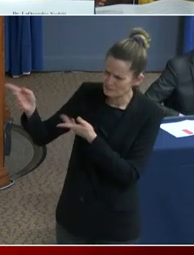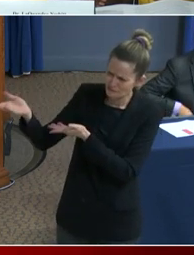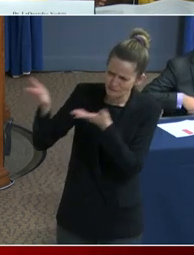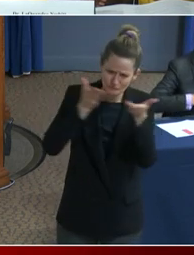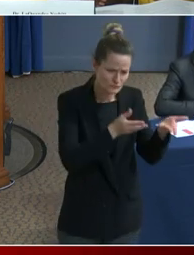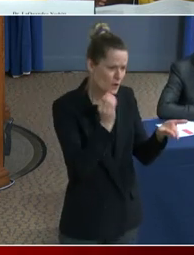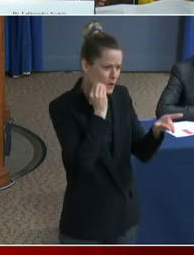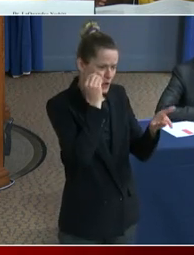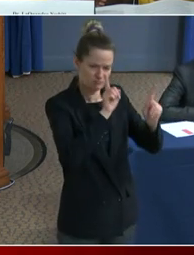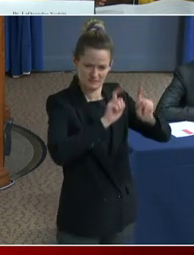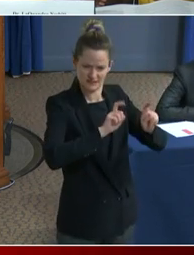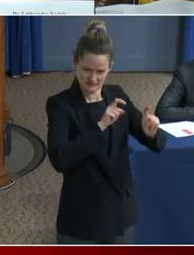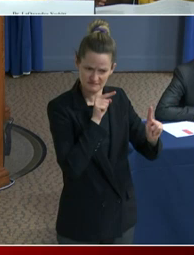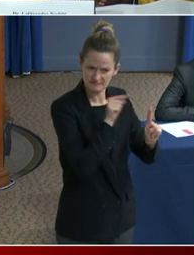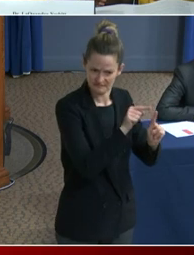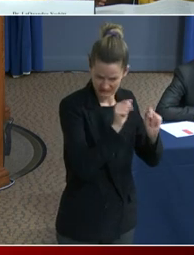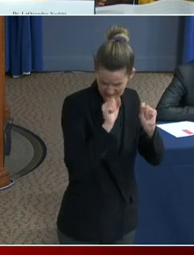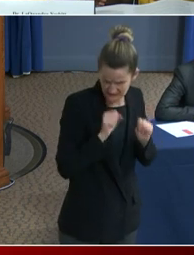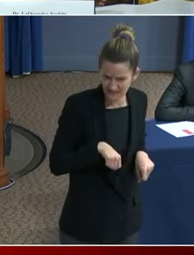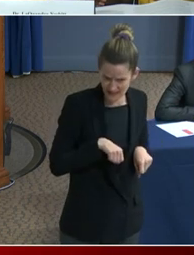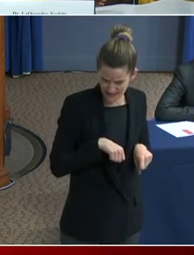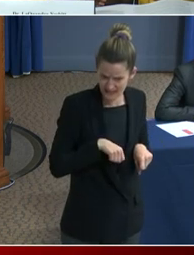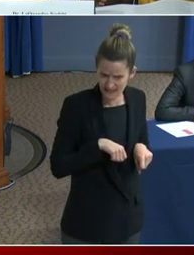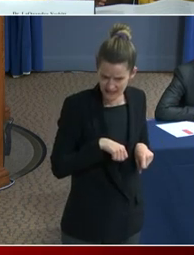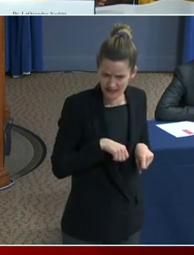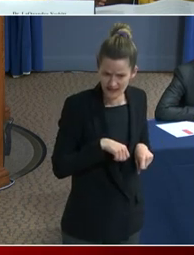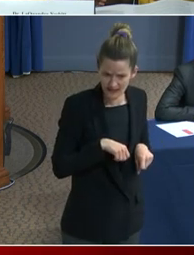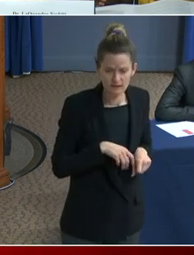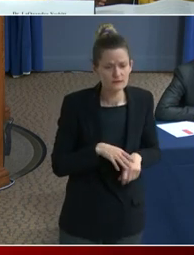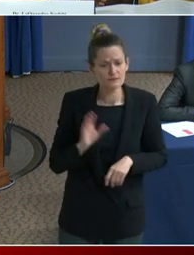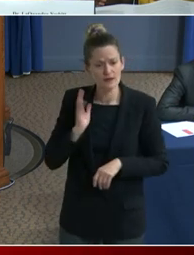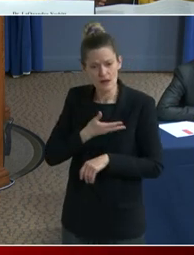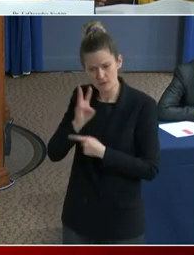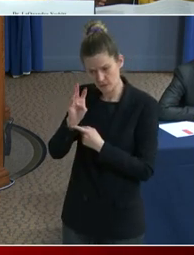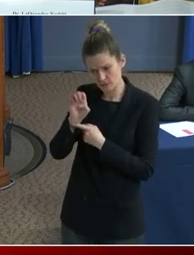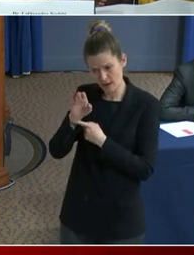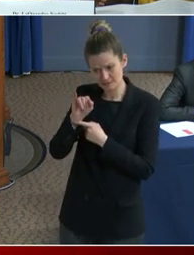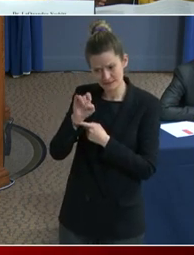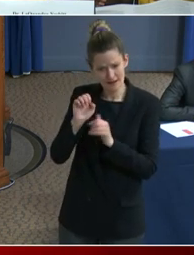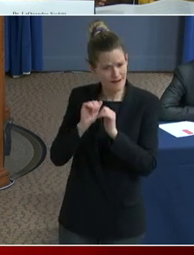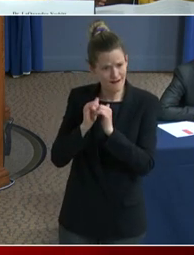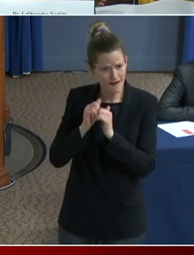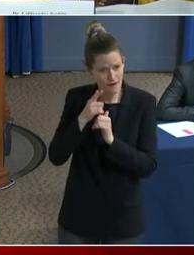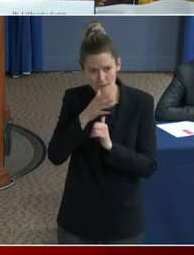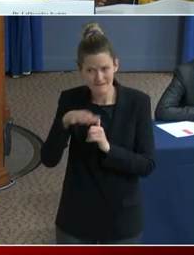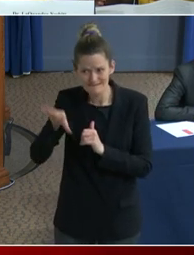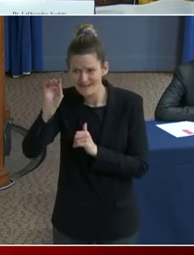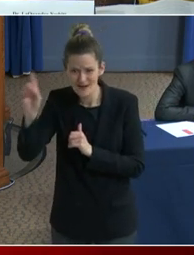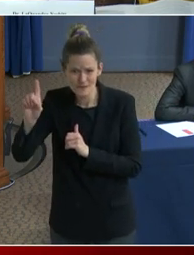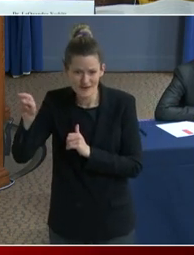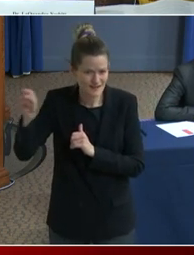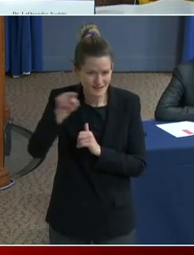coronavirus.dc.gov/test yourself. And fourth, you can go to a district-operated walk-up site listed on